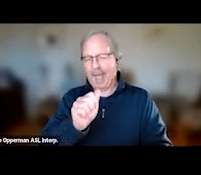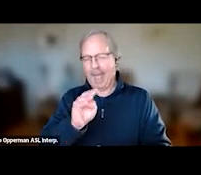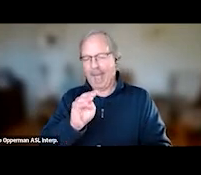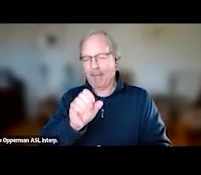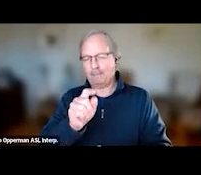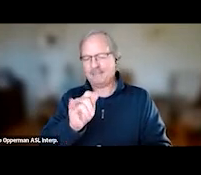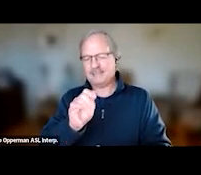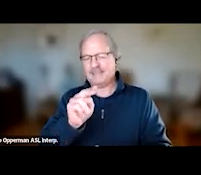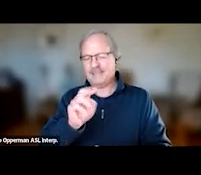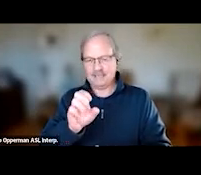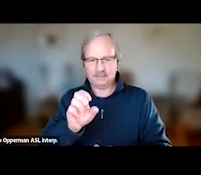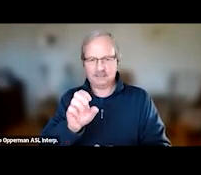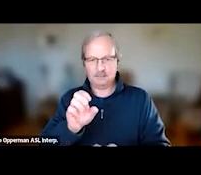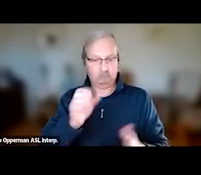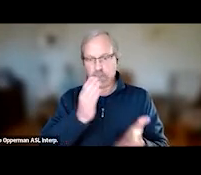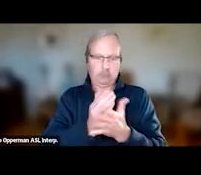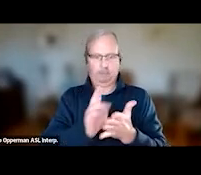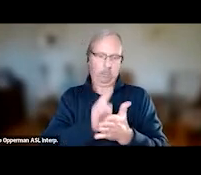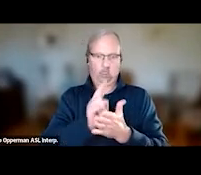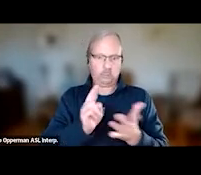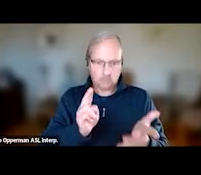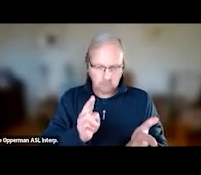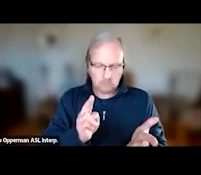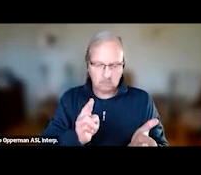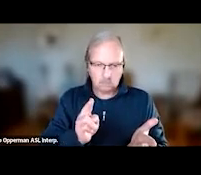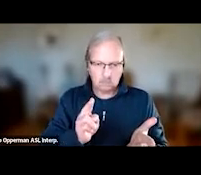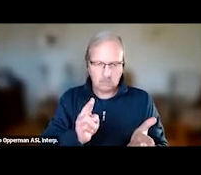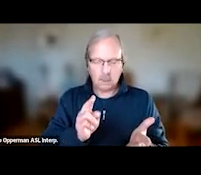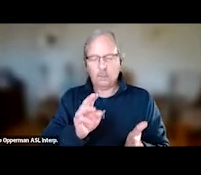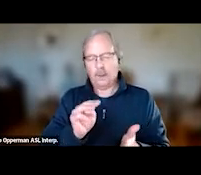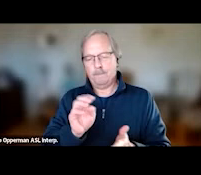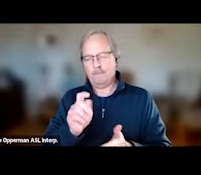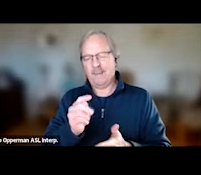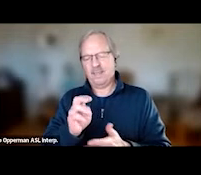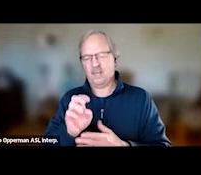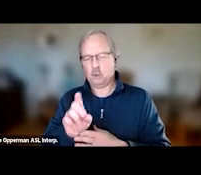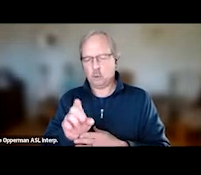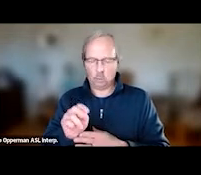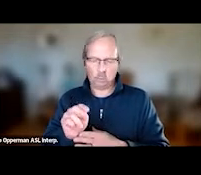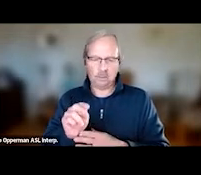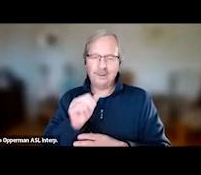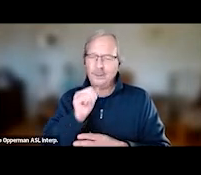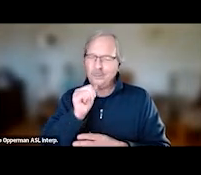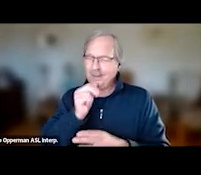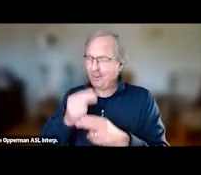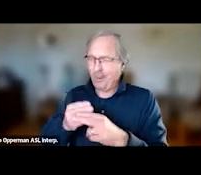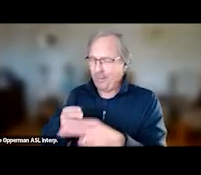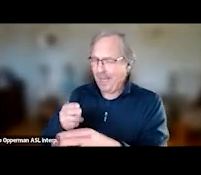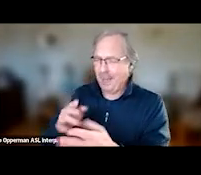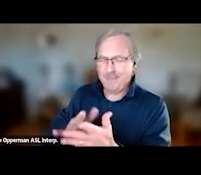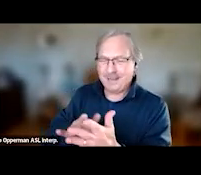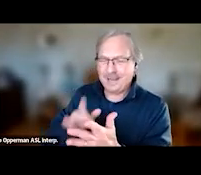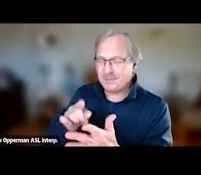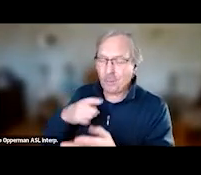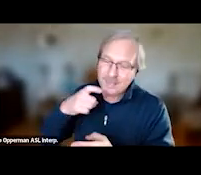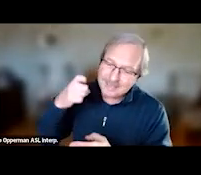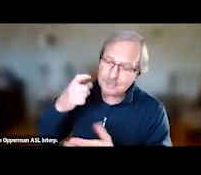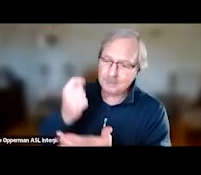methadone, but no one called it medication for addiction treatment. In terms of